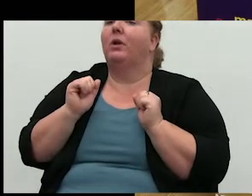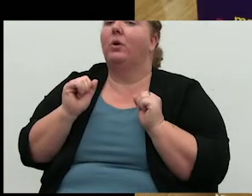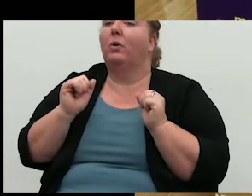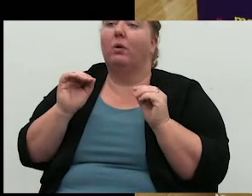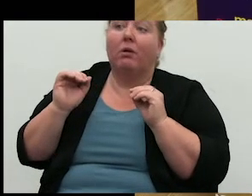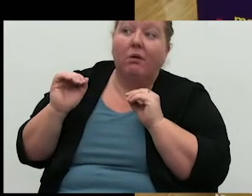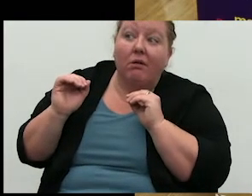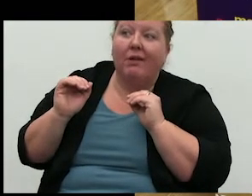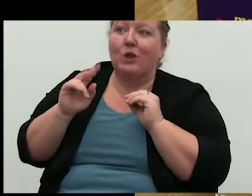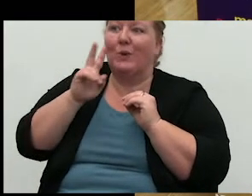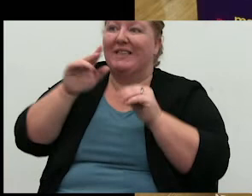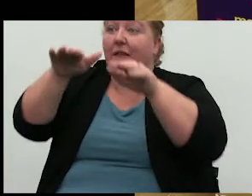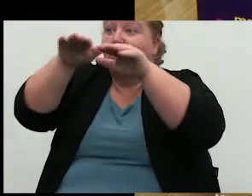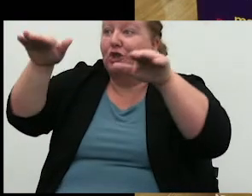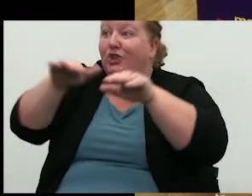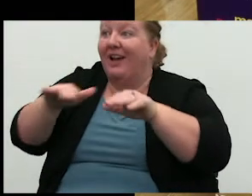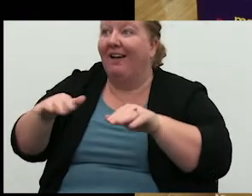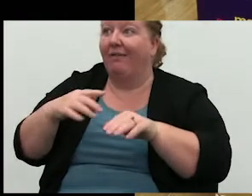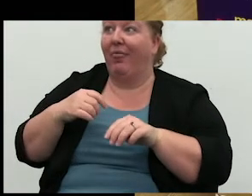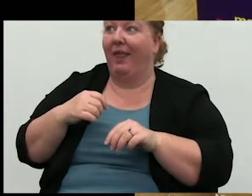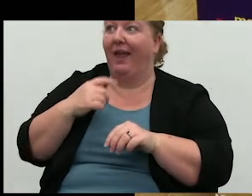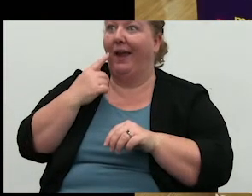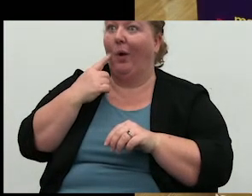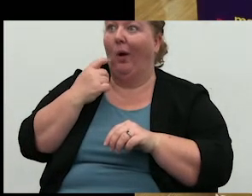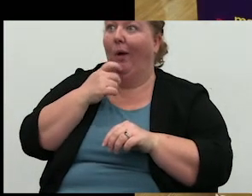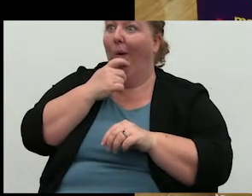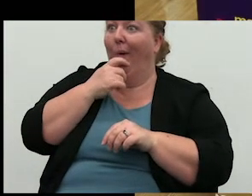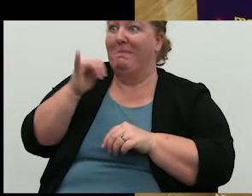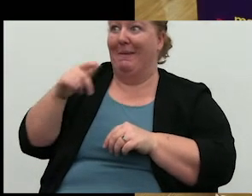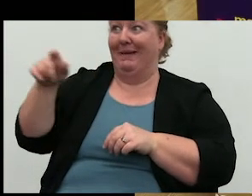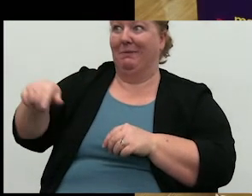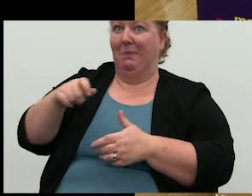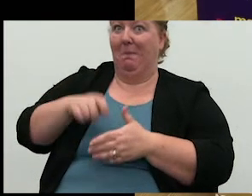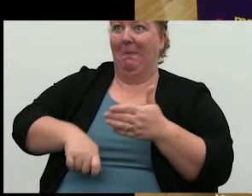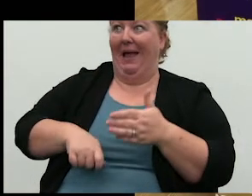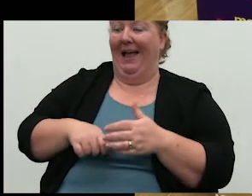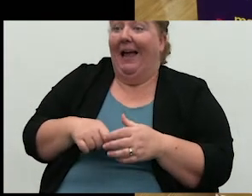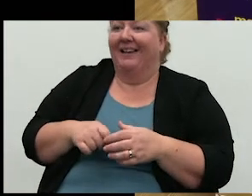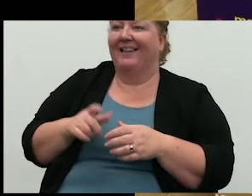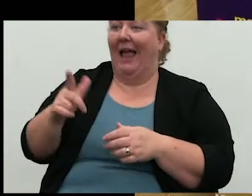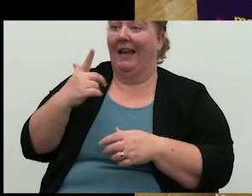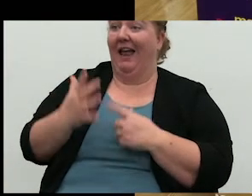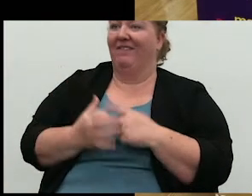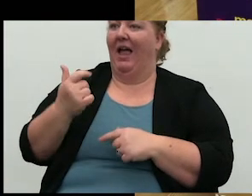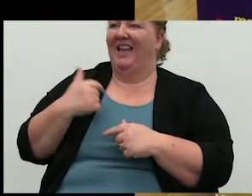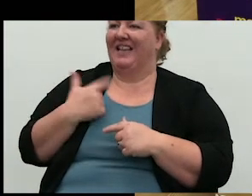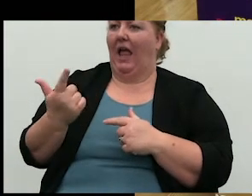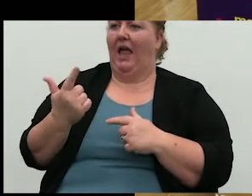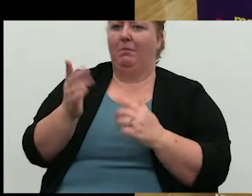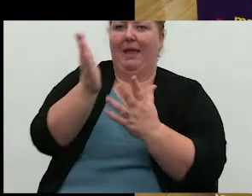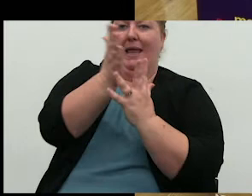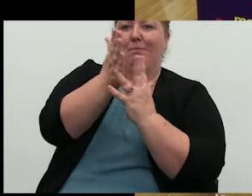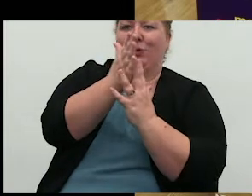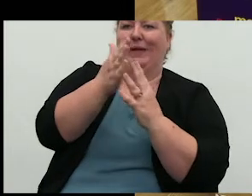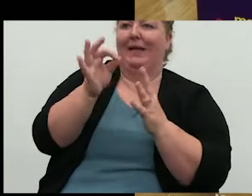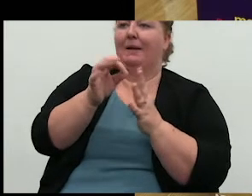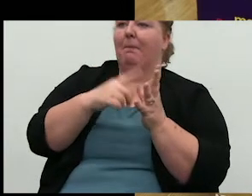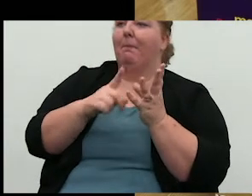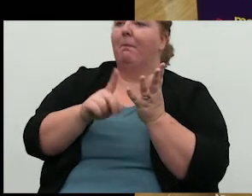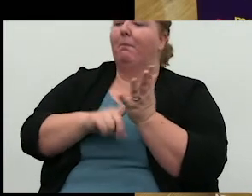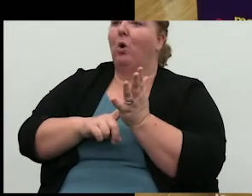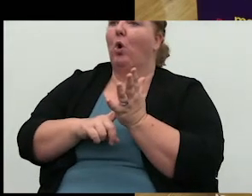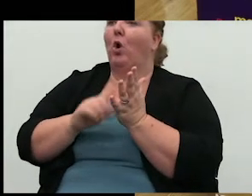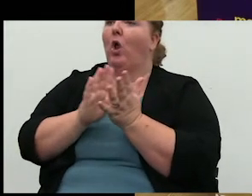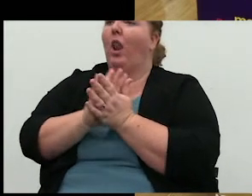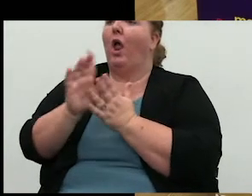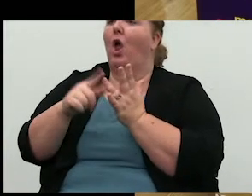because somebody thinks somebody might buy one, it's the most amazing thrill. And then I find I'm sandwiched between Paul Hollywood and Marcus